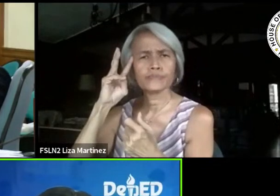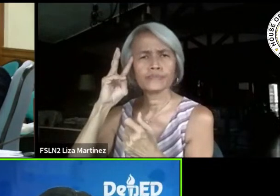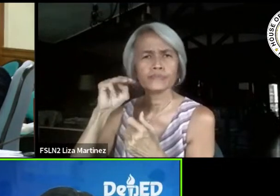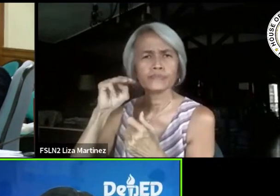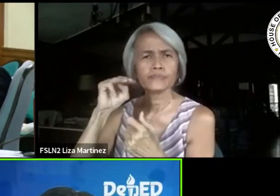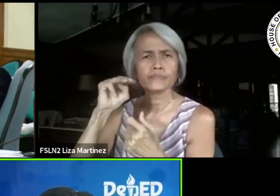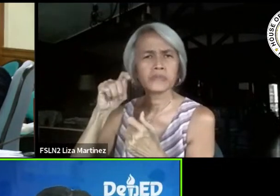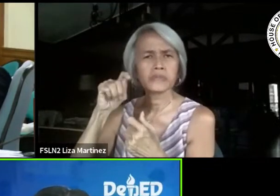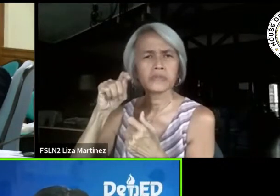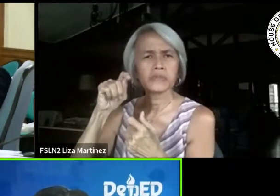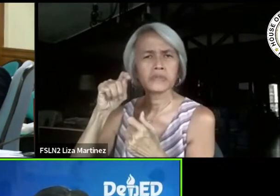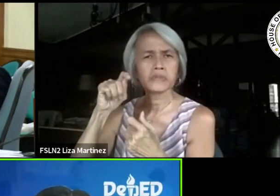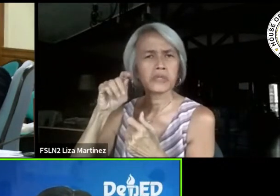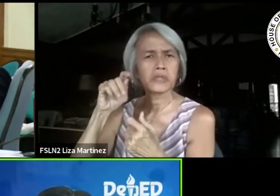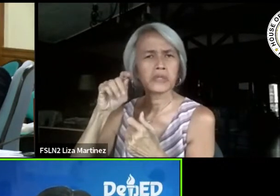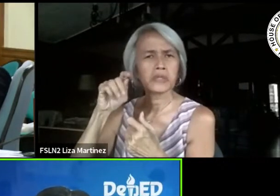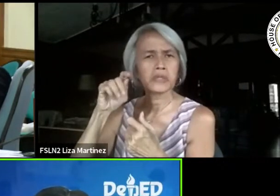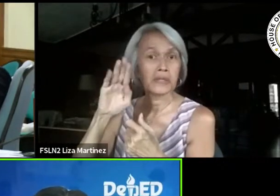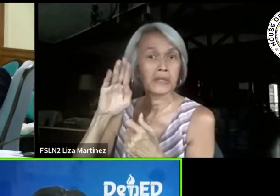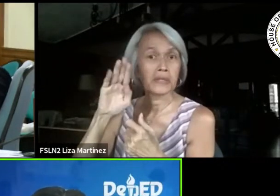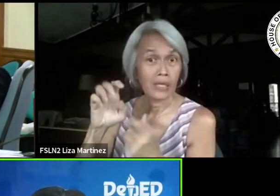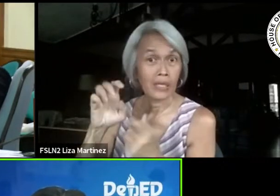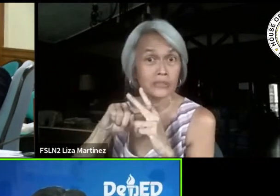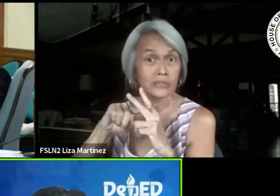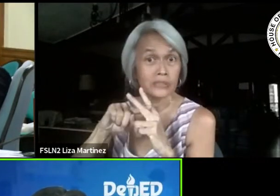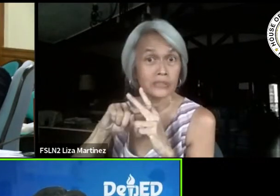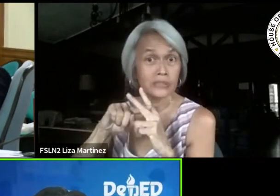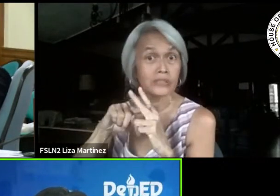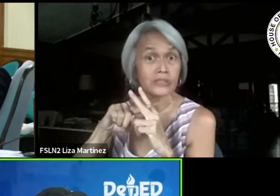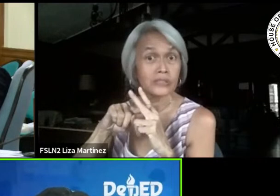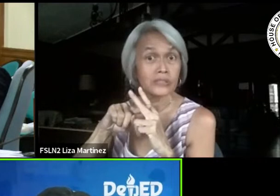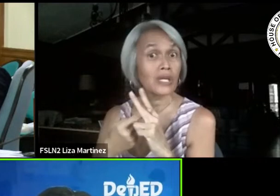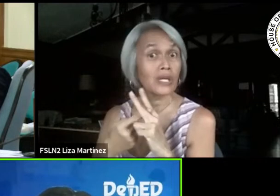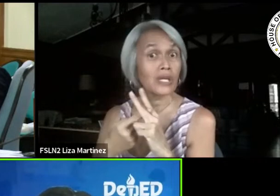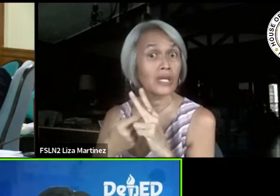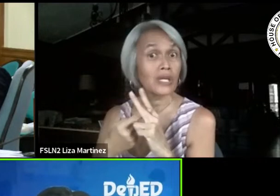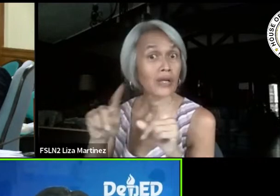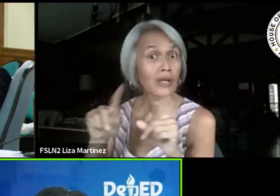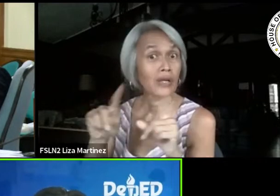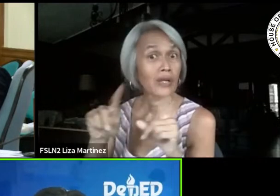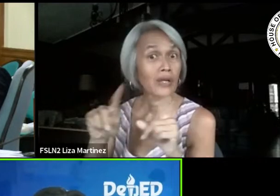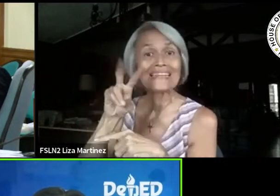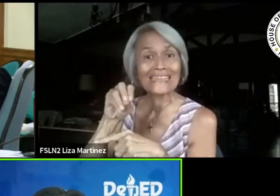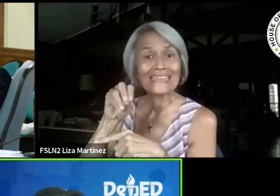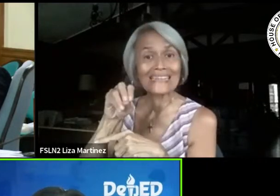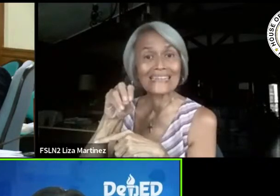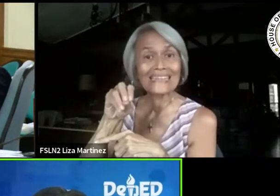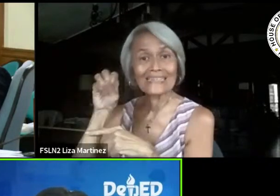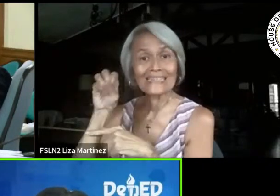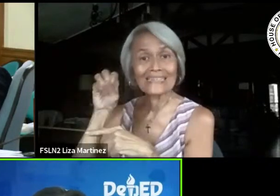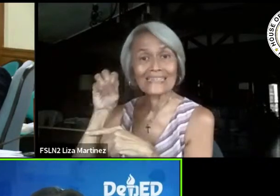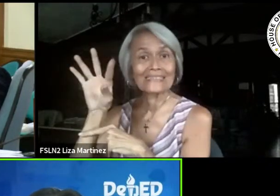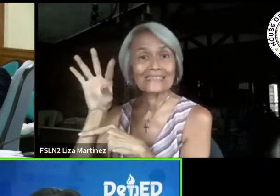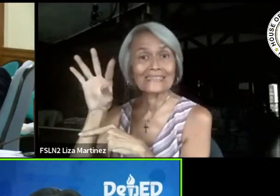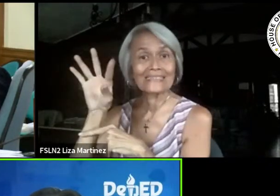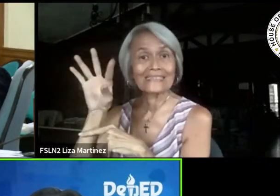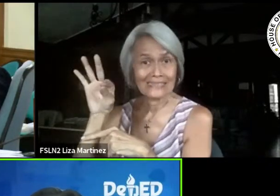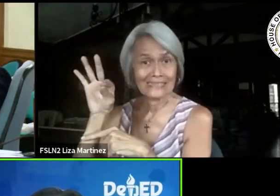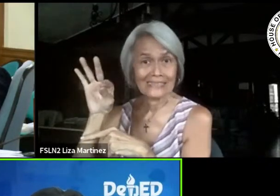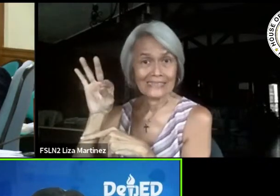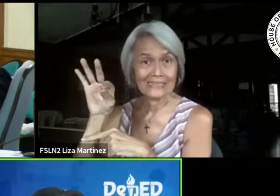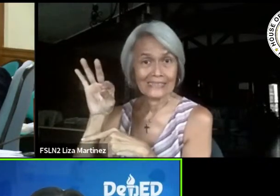program started its implementation in 2009, and we can also say na meron naman mga gains